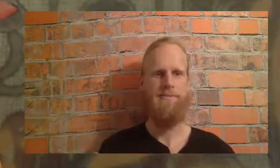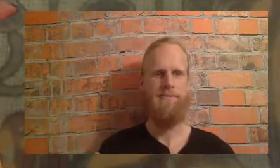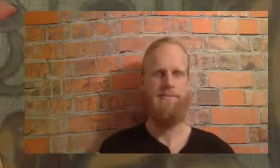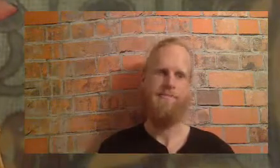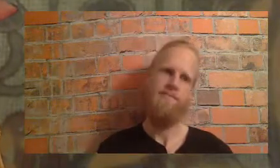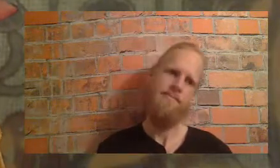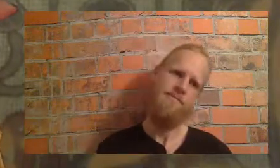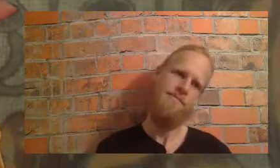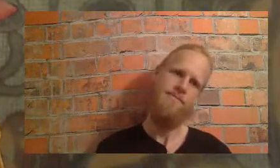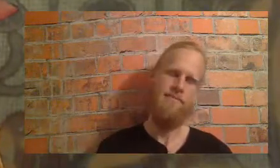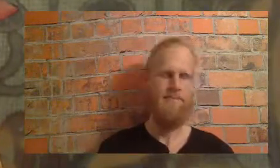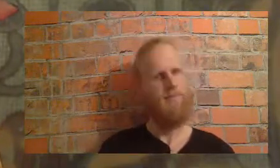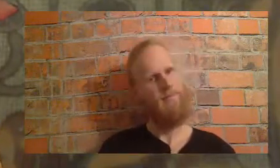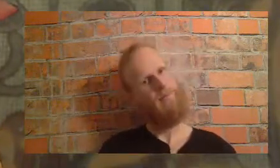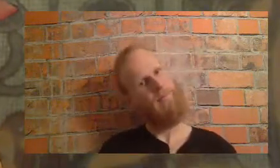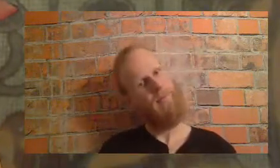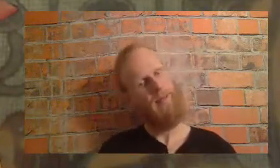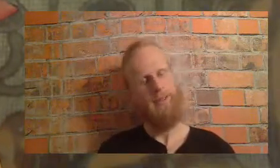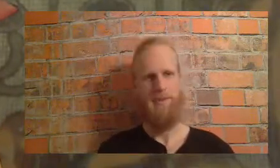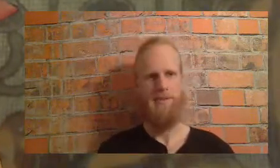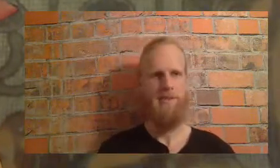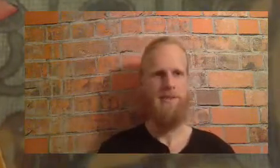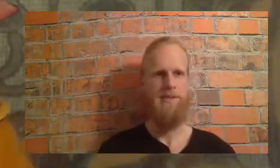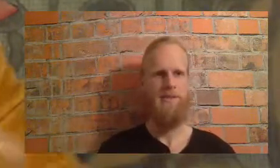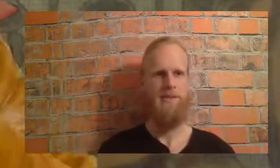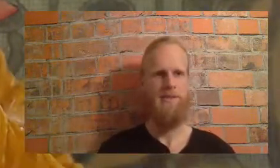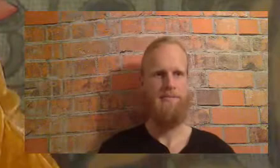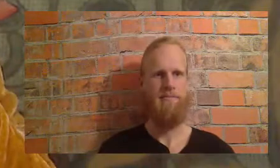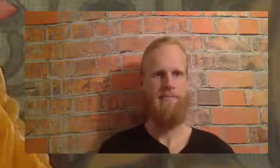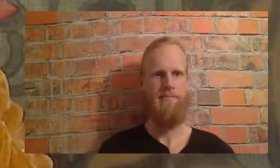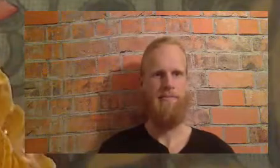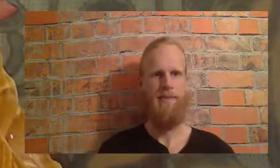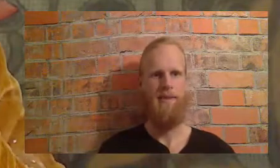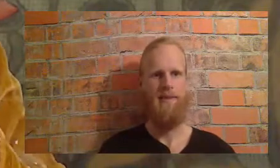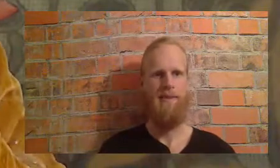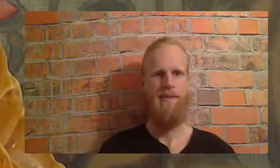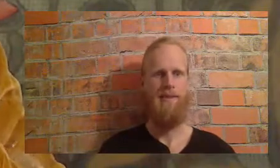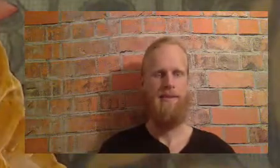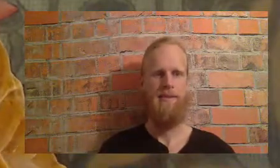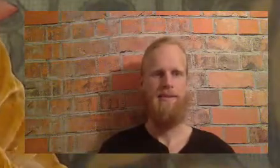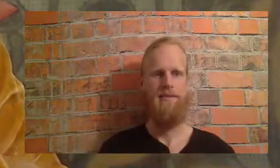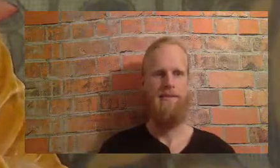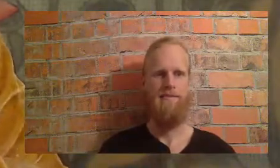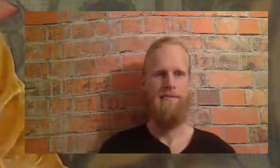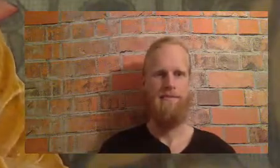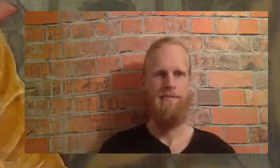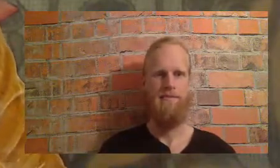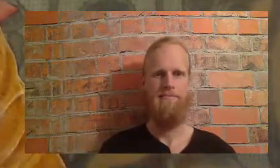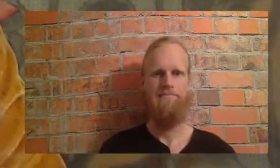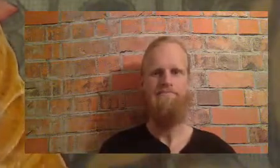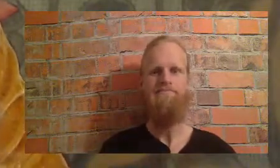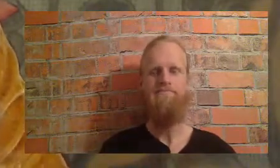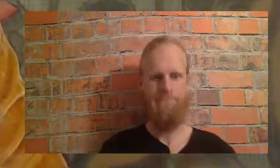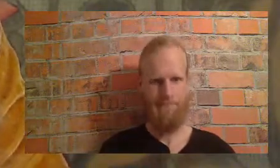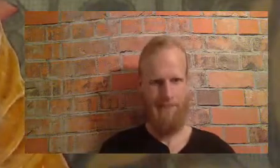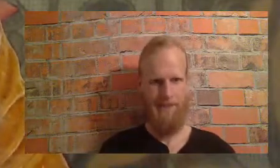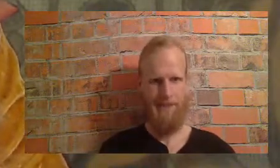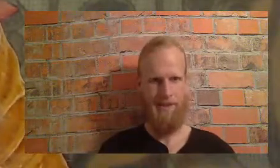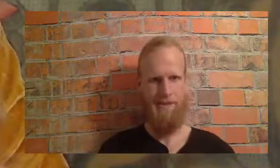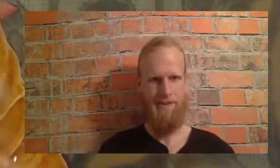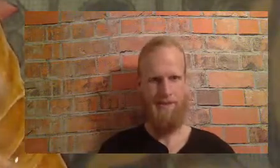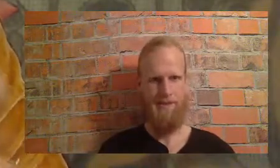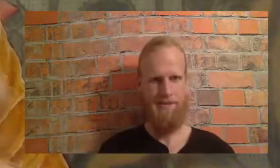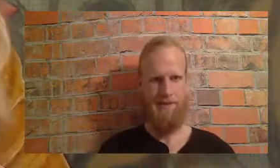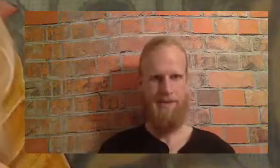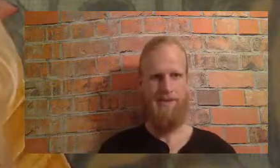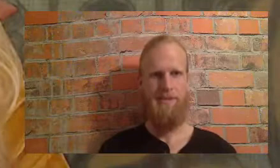and spontaneously. Tap the side of the thumb. Even if I can still feel,